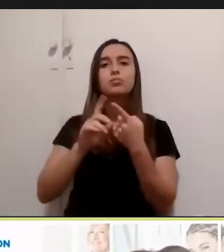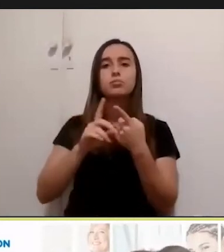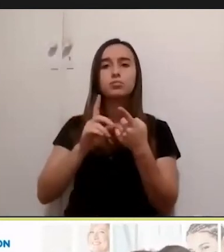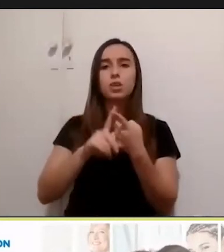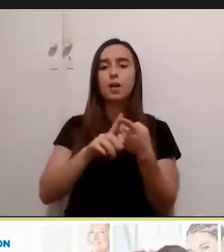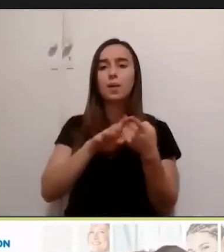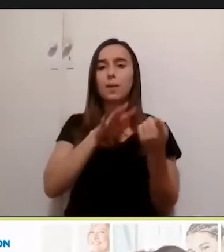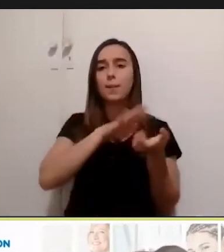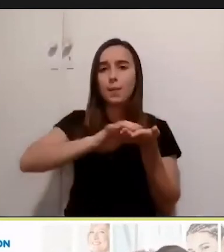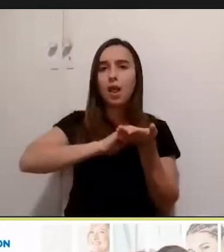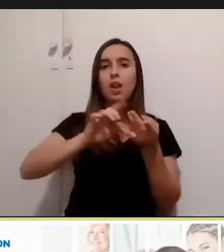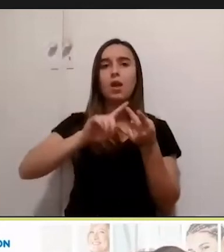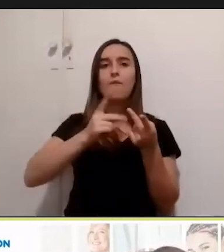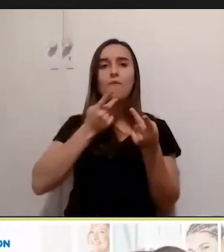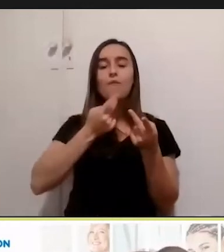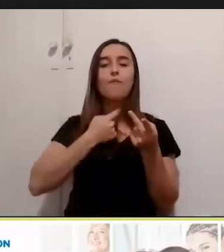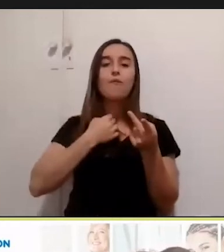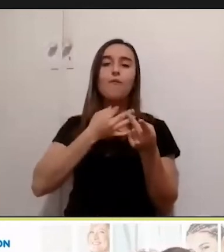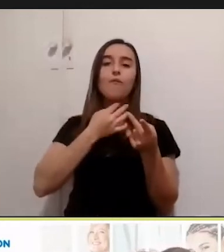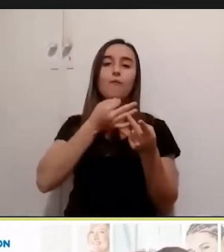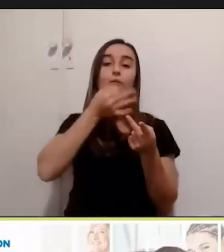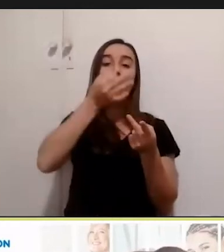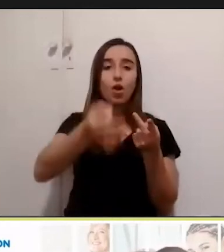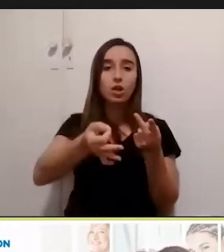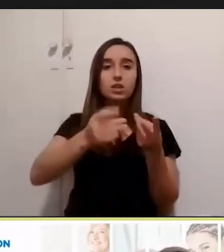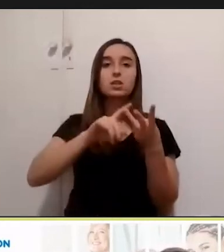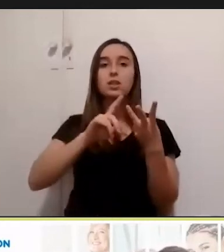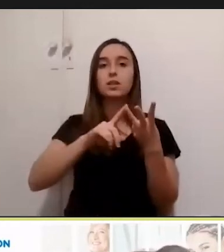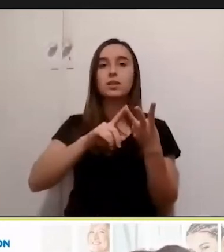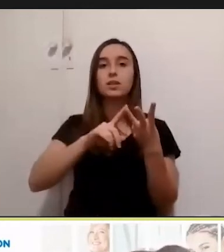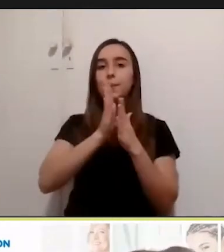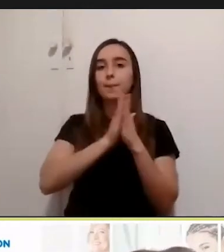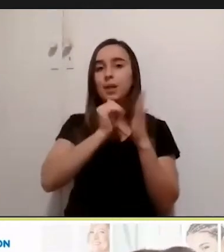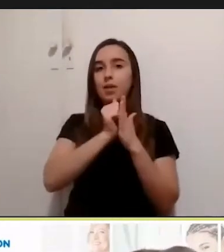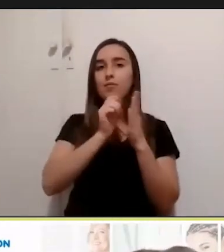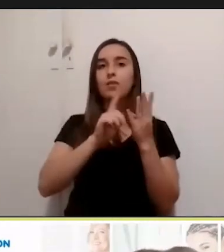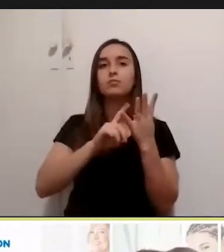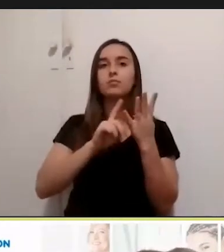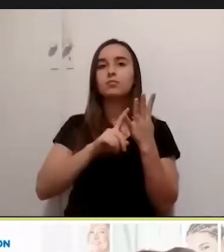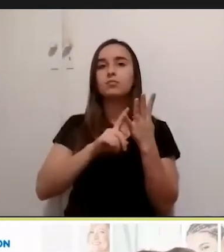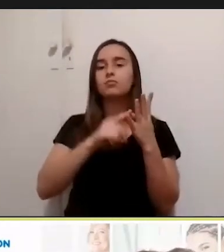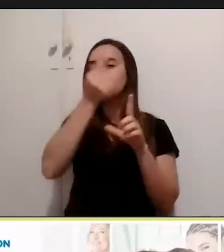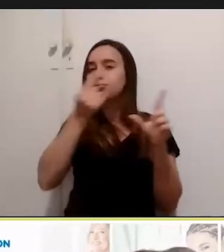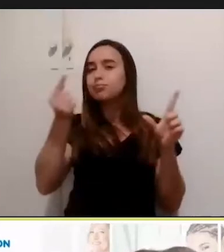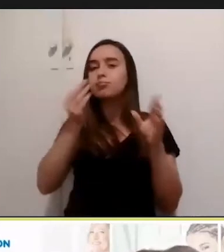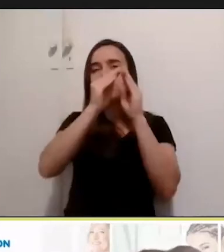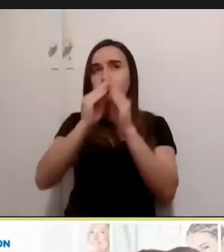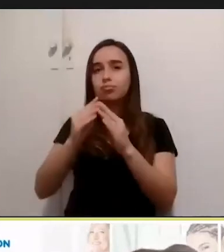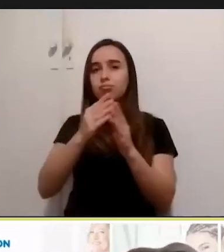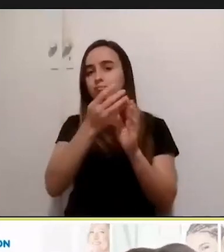through QR code or website, easy read, pictograms, and so on. And this is